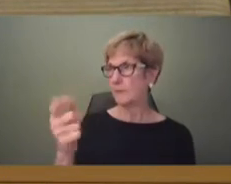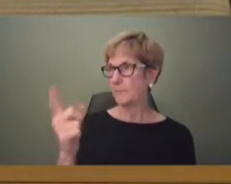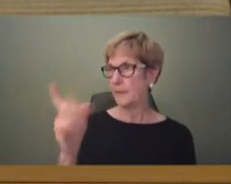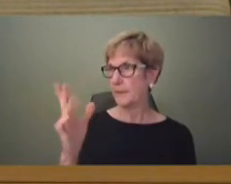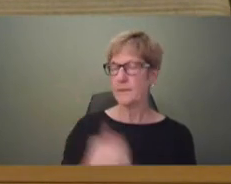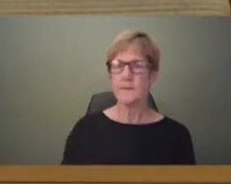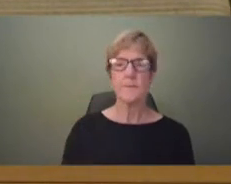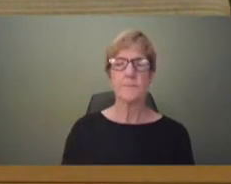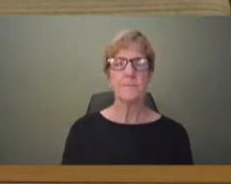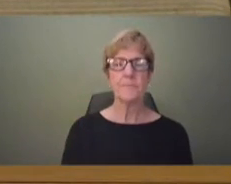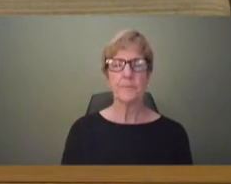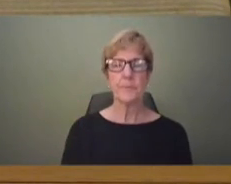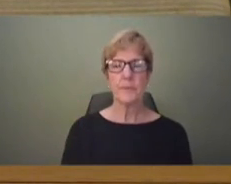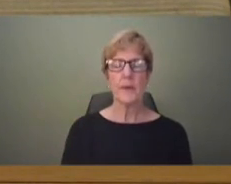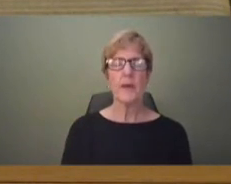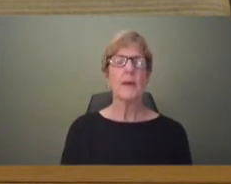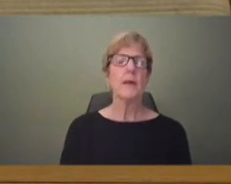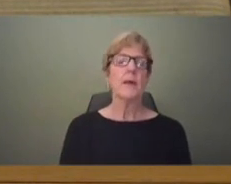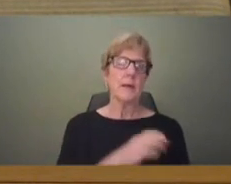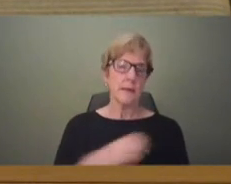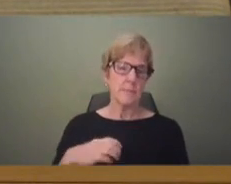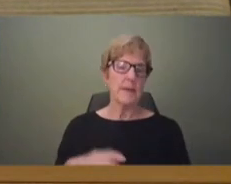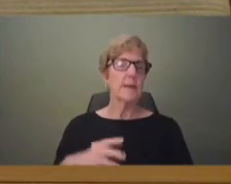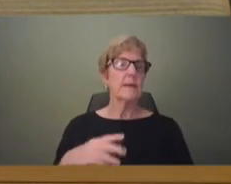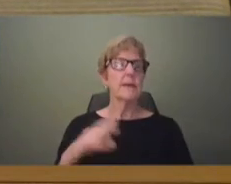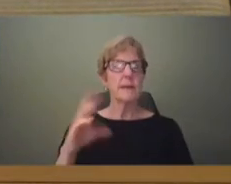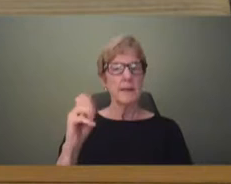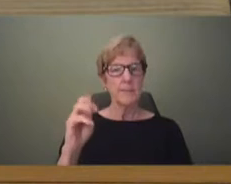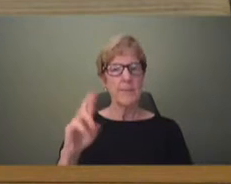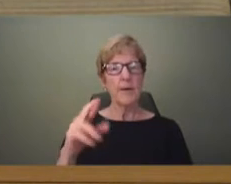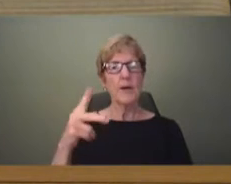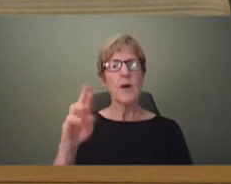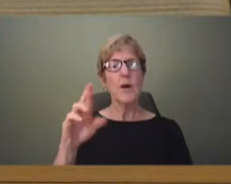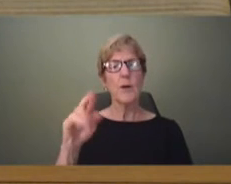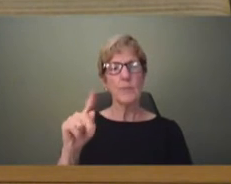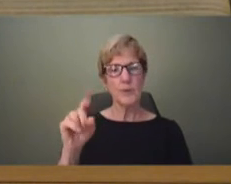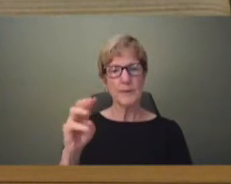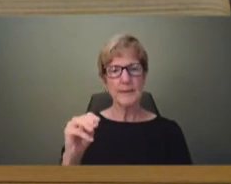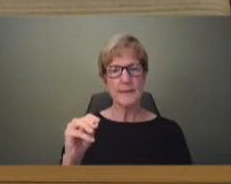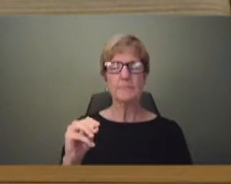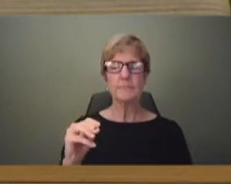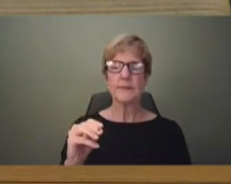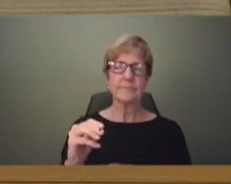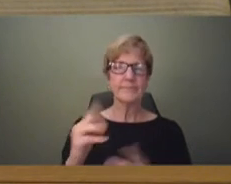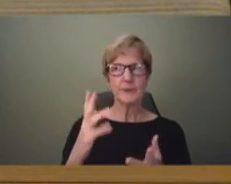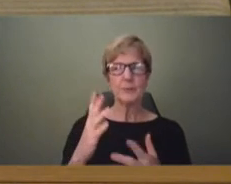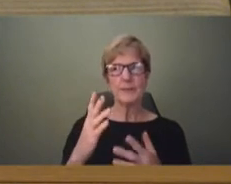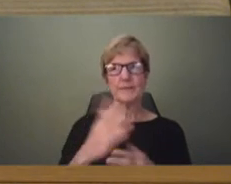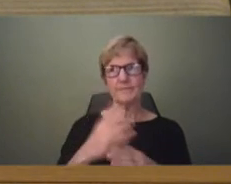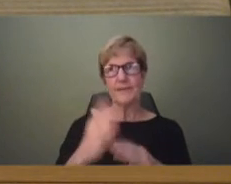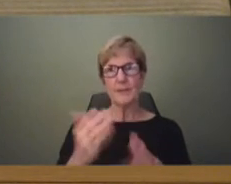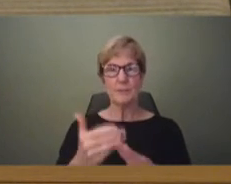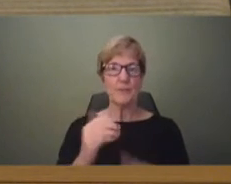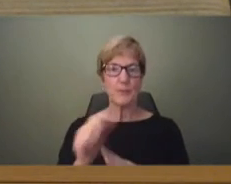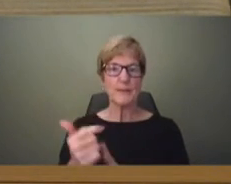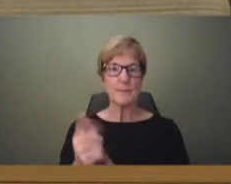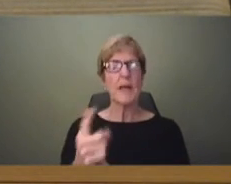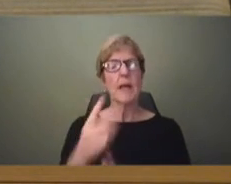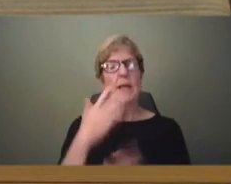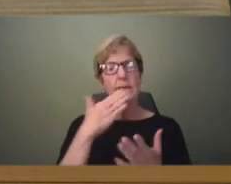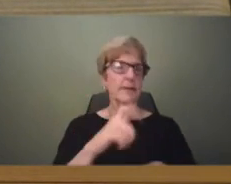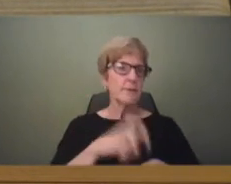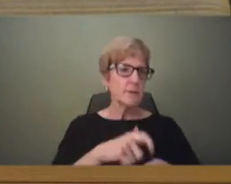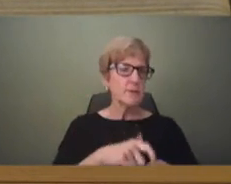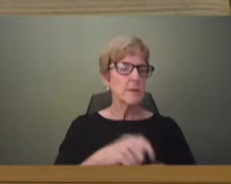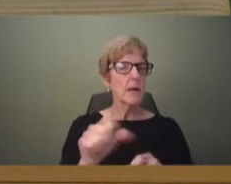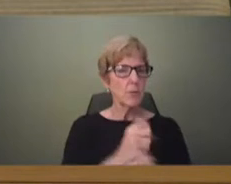for Council committee uh hopefully to get out of here before using the 10 minutes but um I want to thank you for your time thank staff for working with us